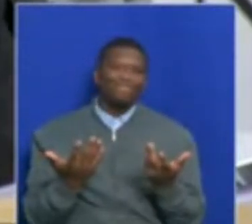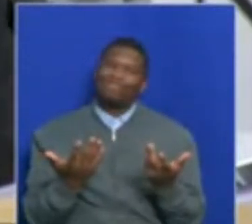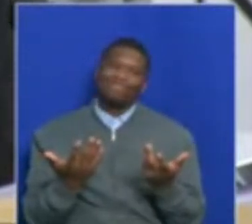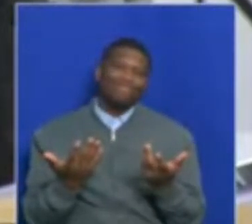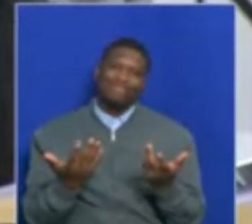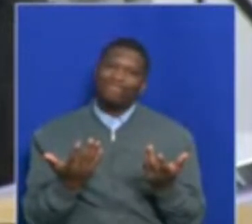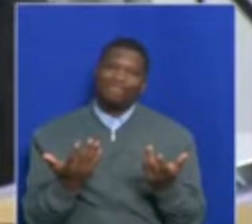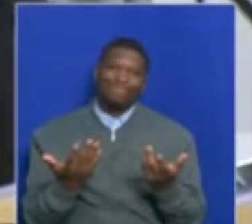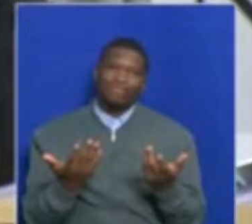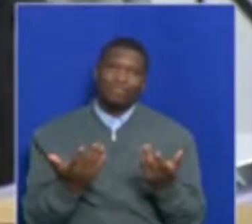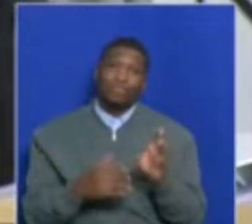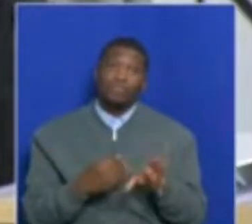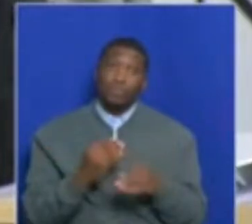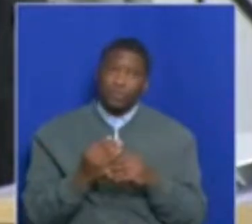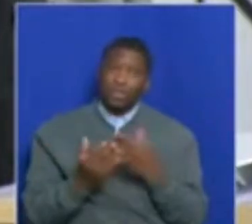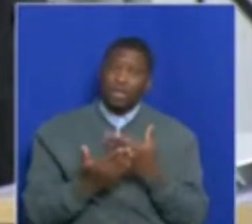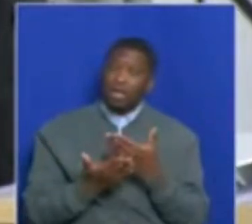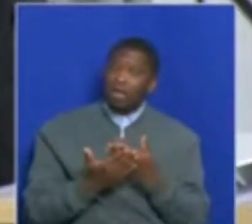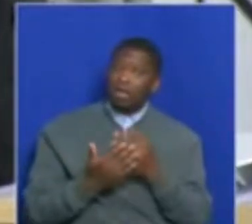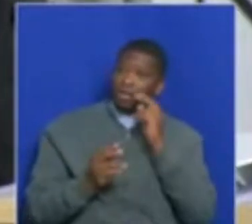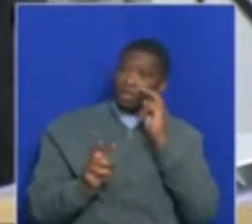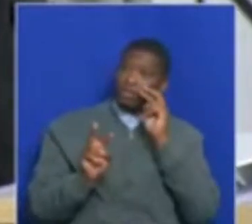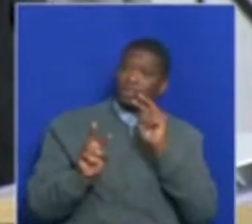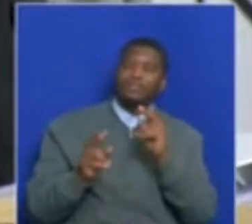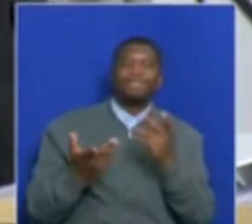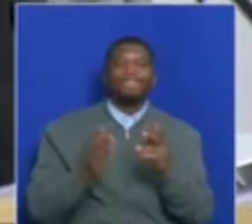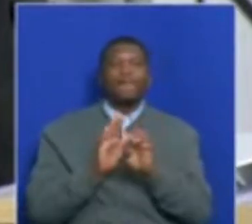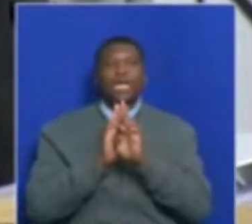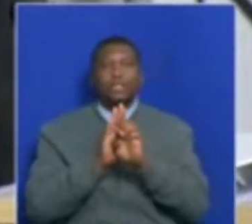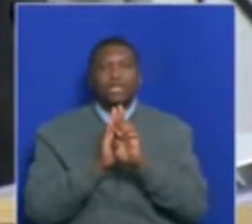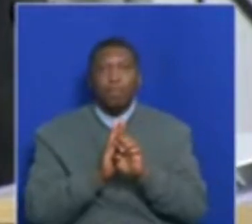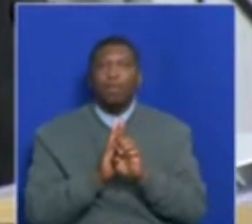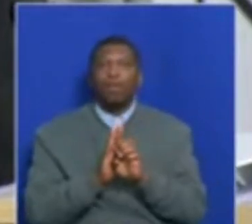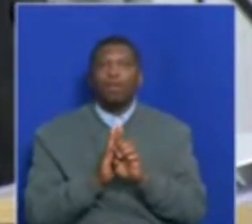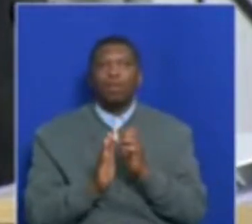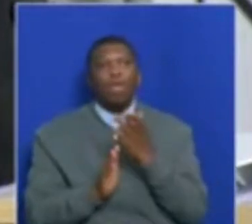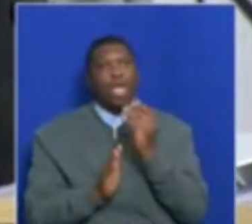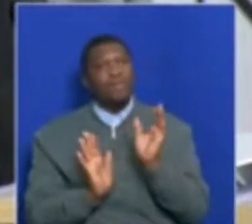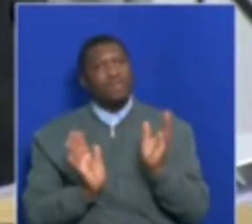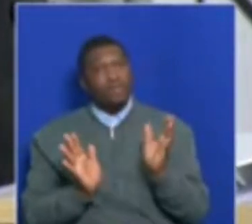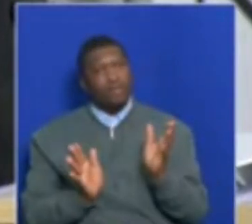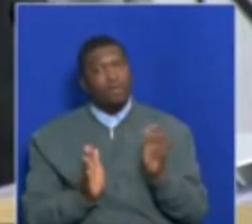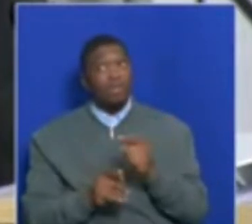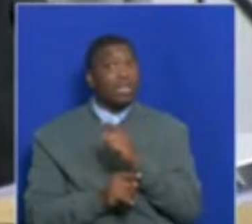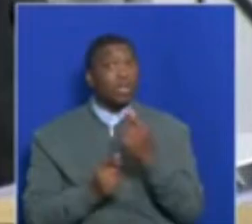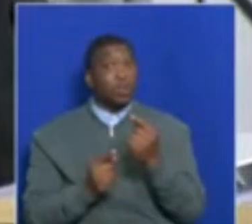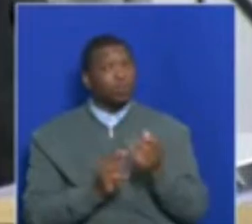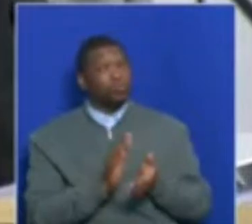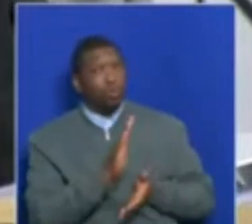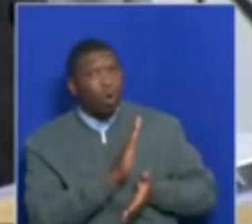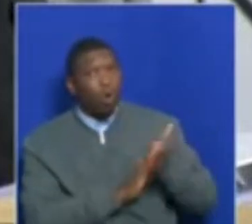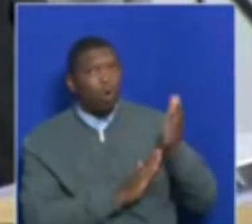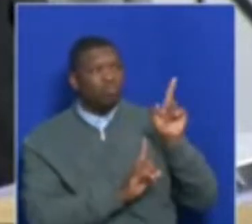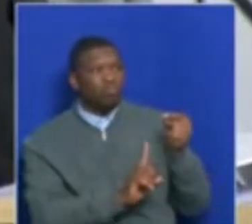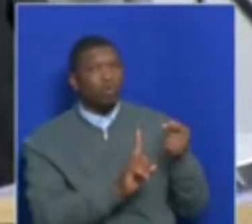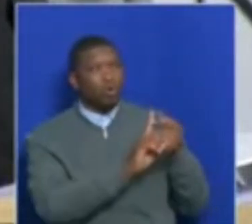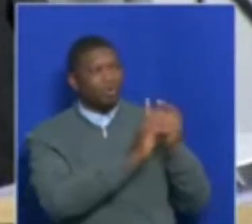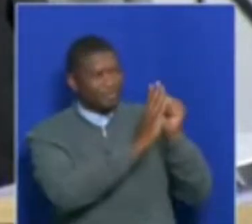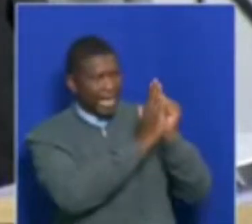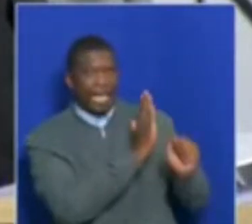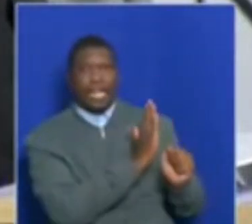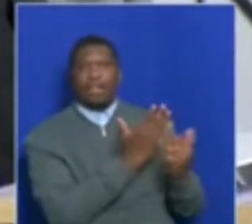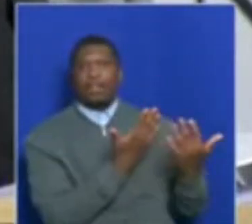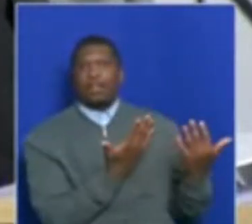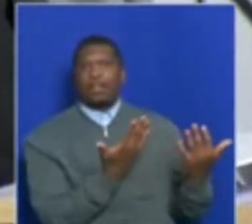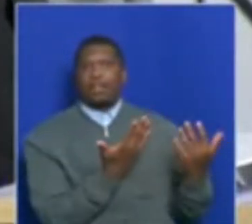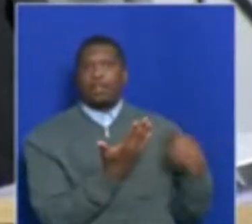from the examples that we have that they go out to kill the person. That is why we indicate that it's